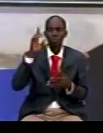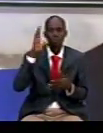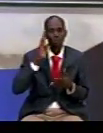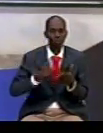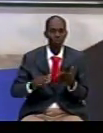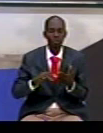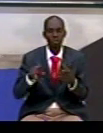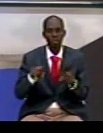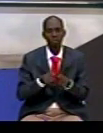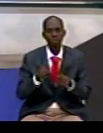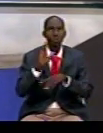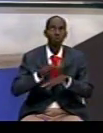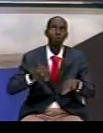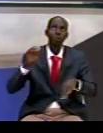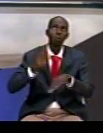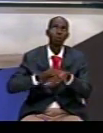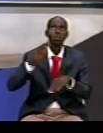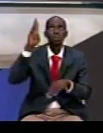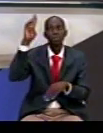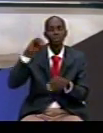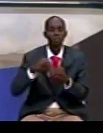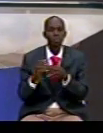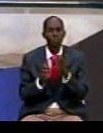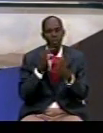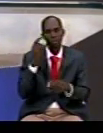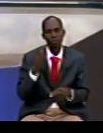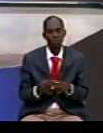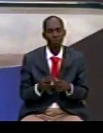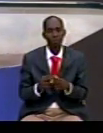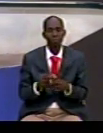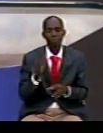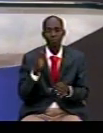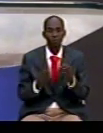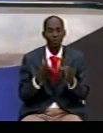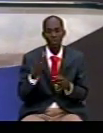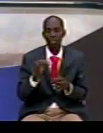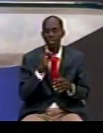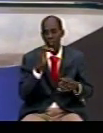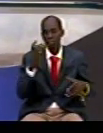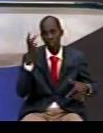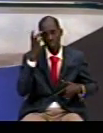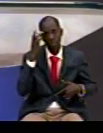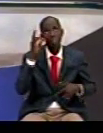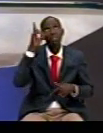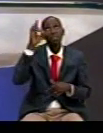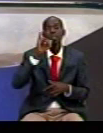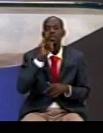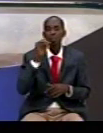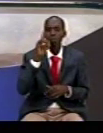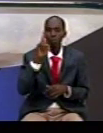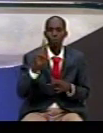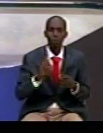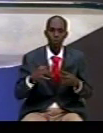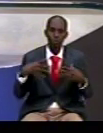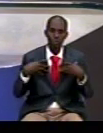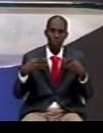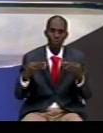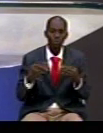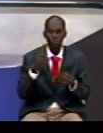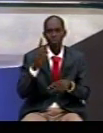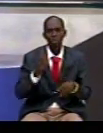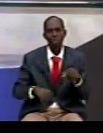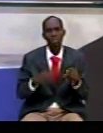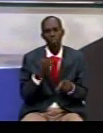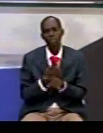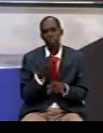call upon him in Jesus' name. If the sickness is the one to heal, and you cannot just